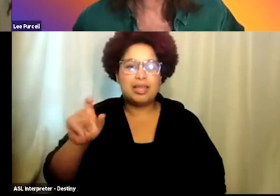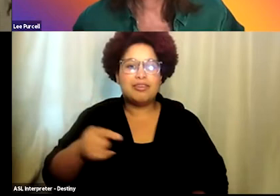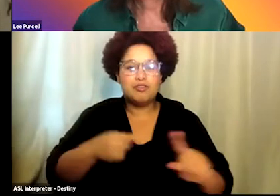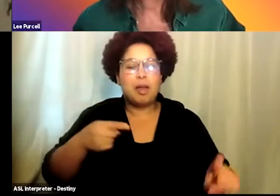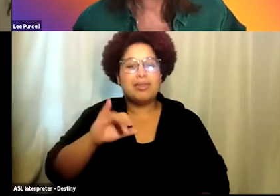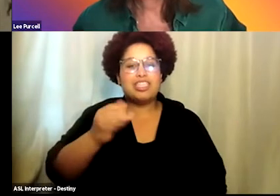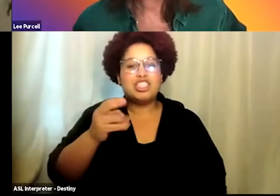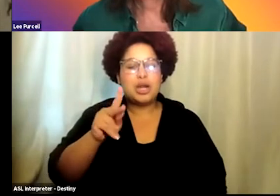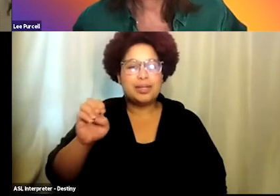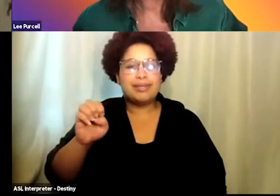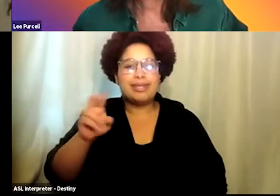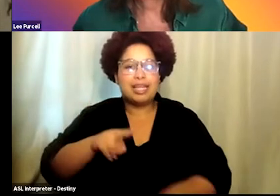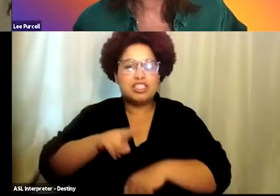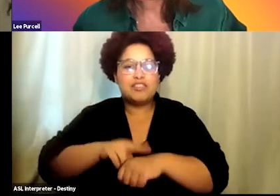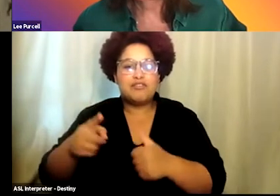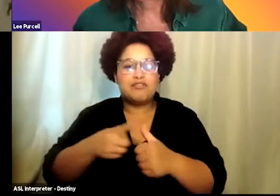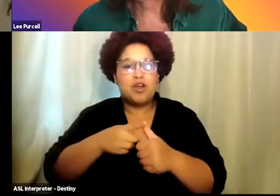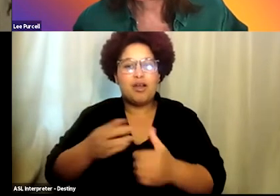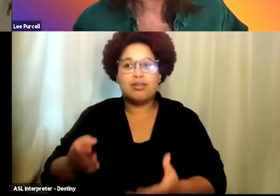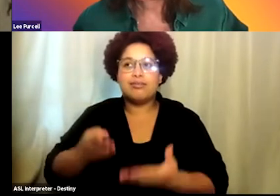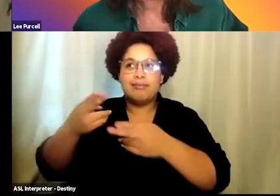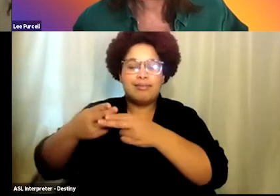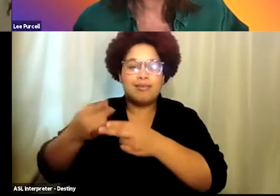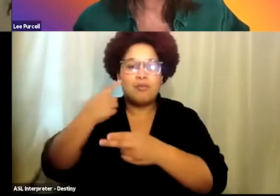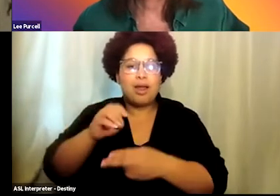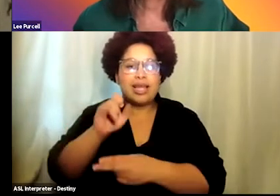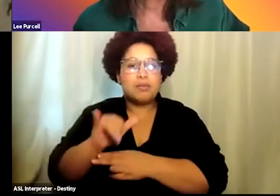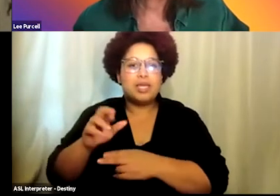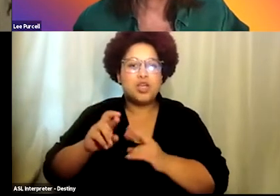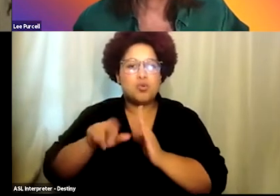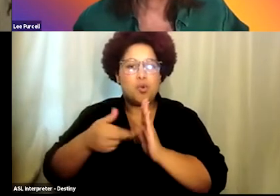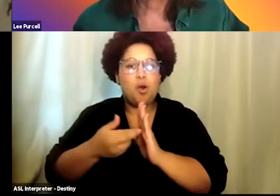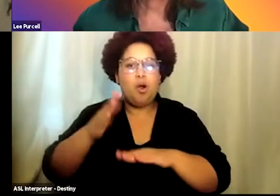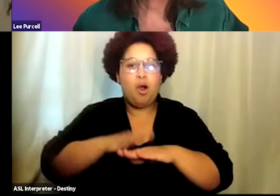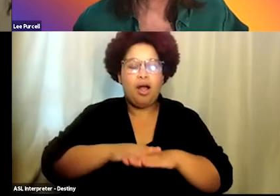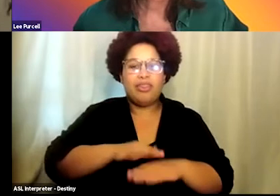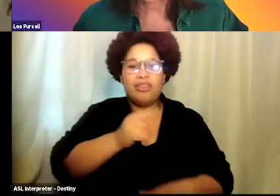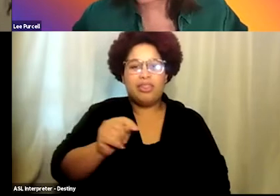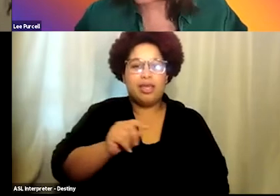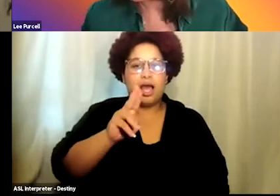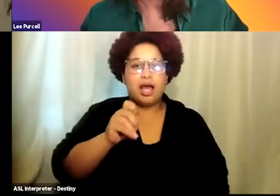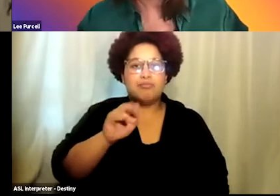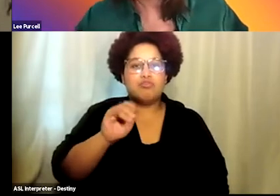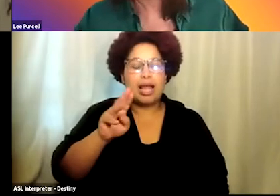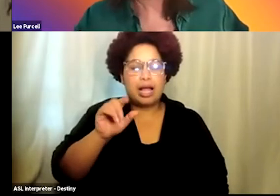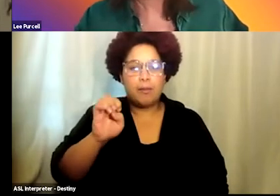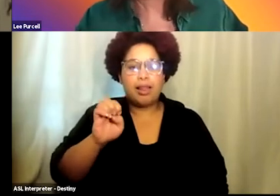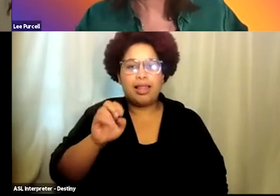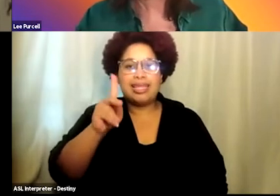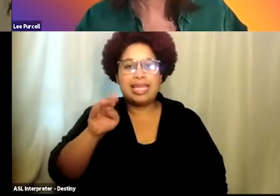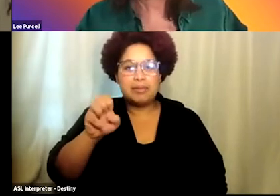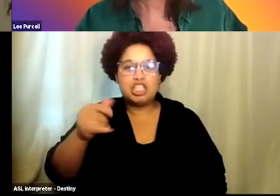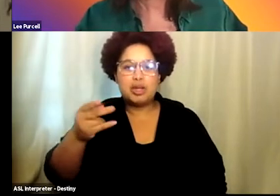first Native American nominated for an Emmy Award for her role on The Unbreakable Kimmy Schmidt. She was a